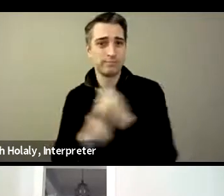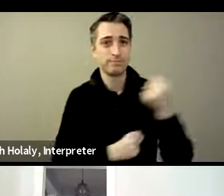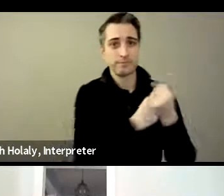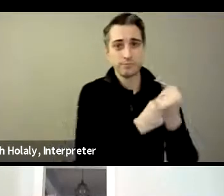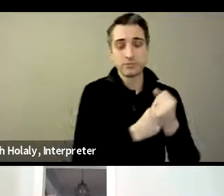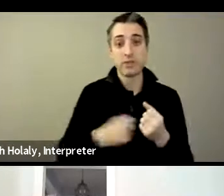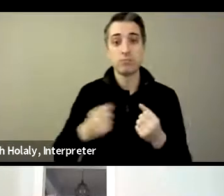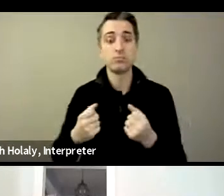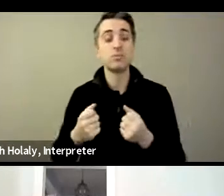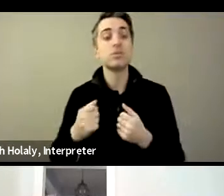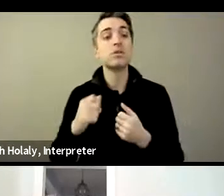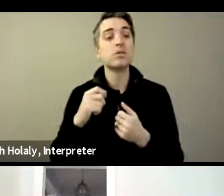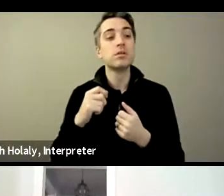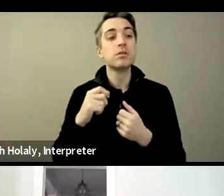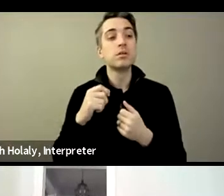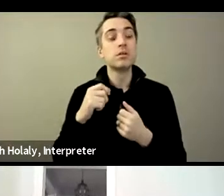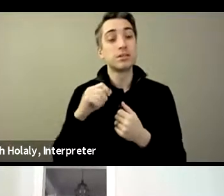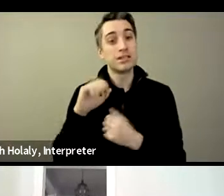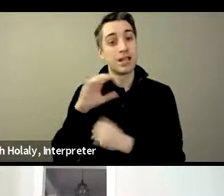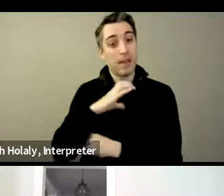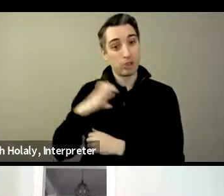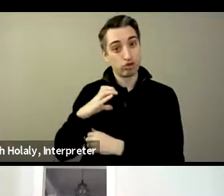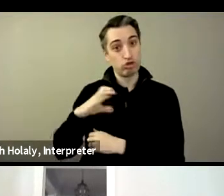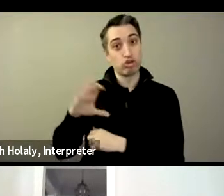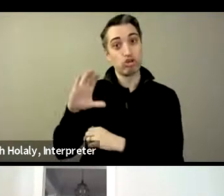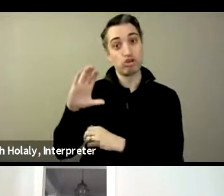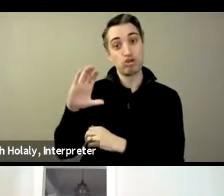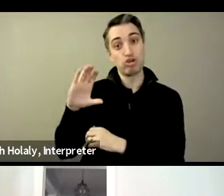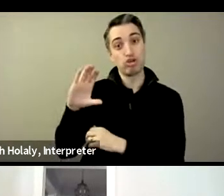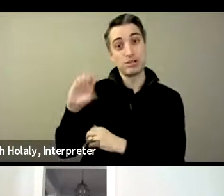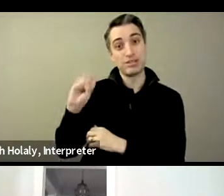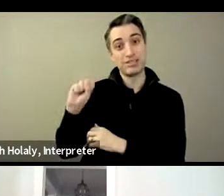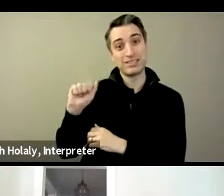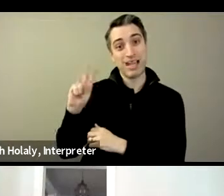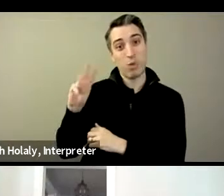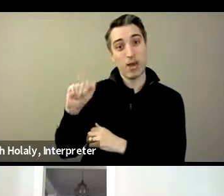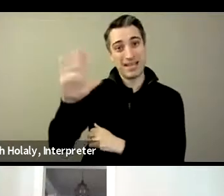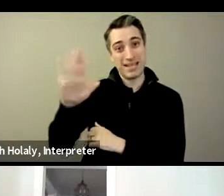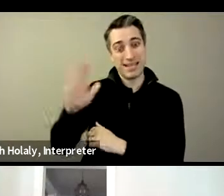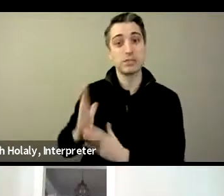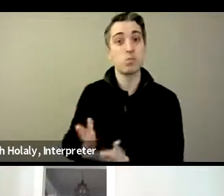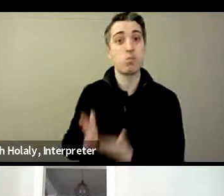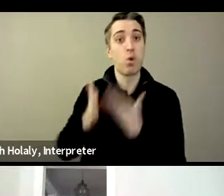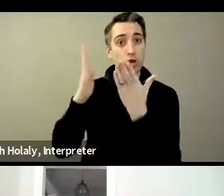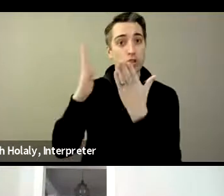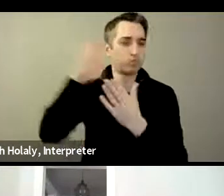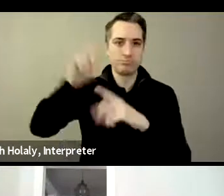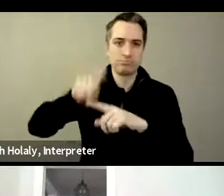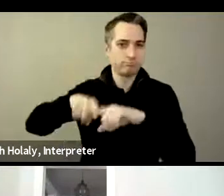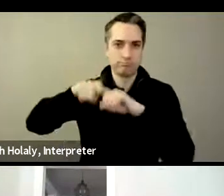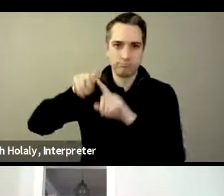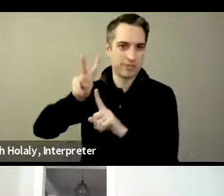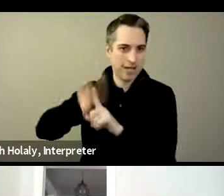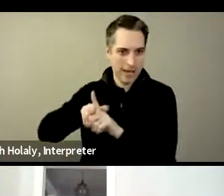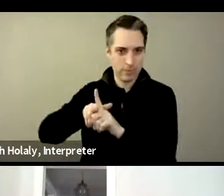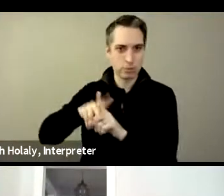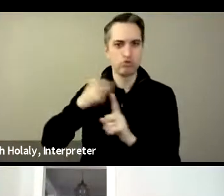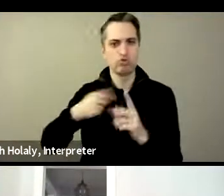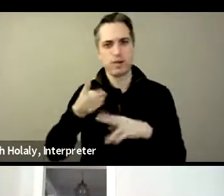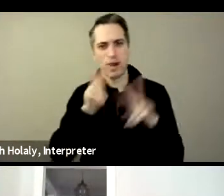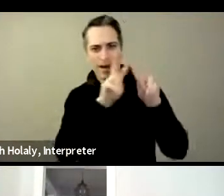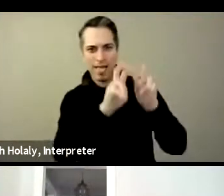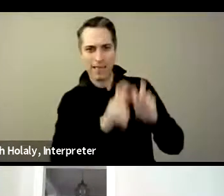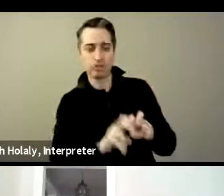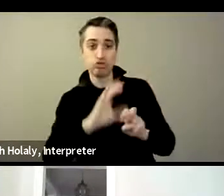positions. Commissioner Sackwa's motion was tabled to allow for a formal analysis of the funding structure of charter schools in Michigan as they